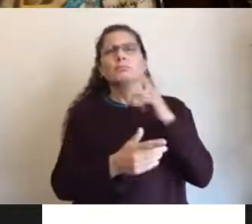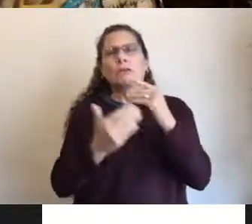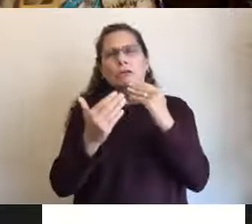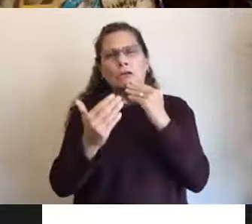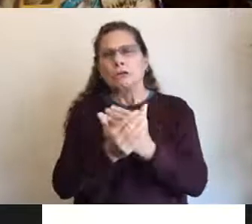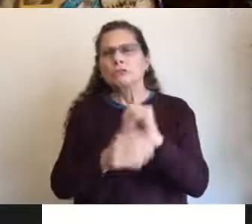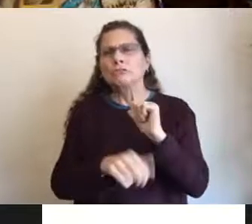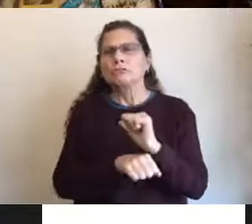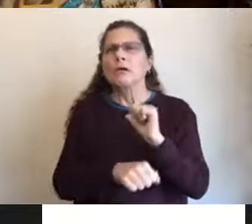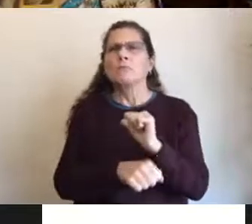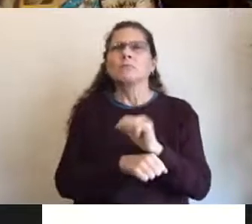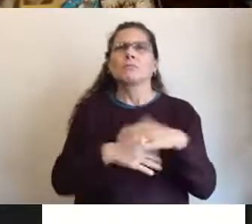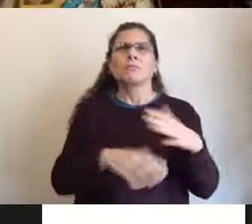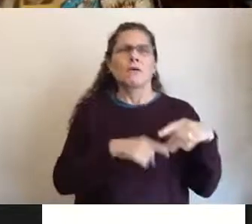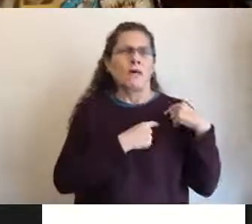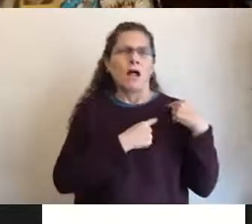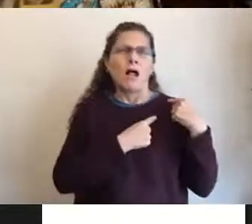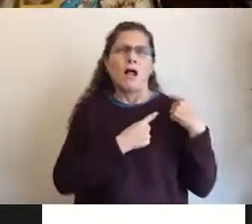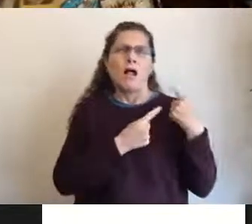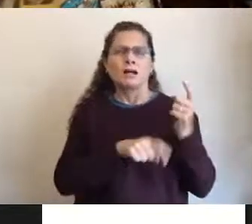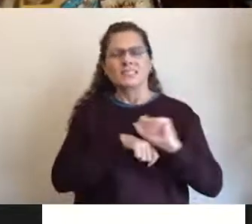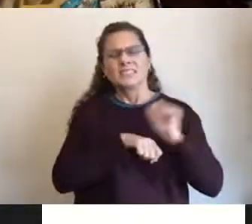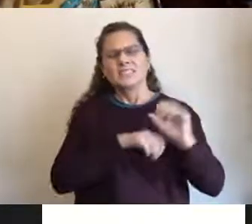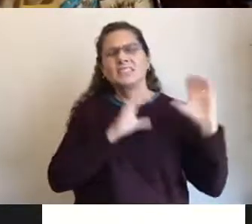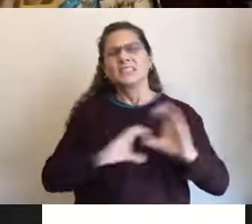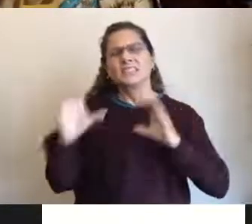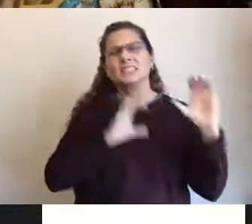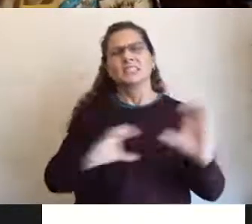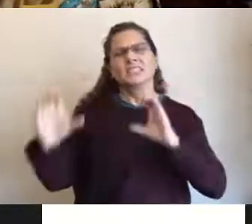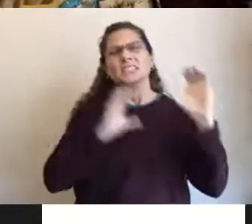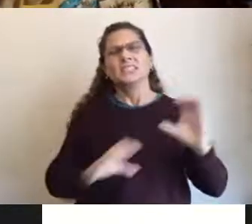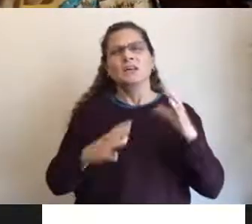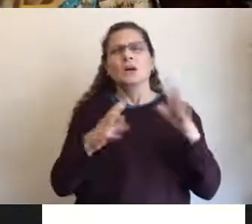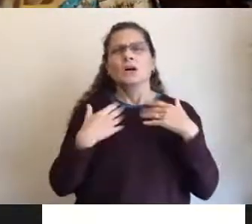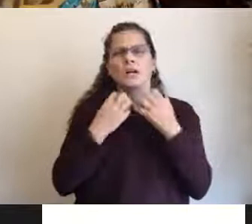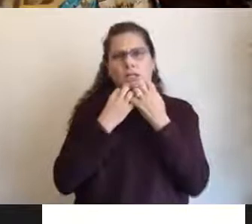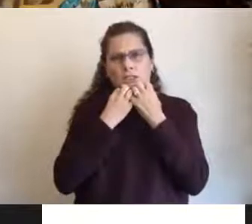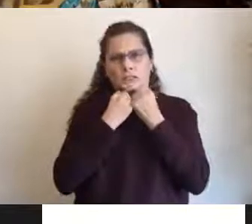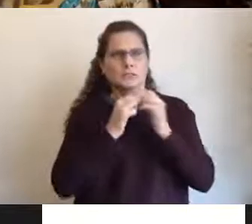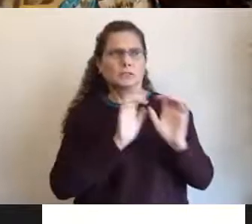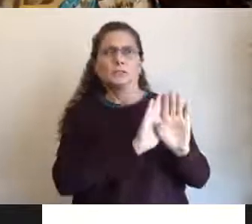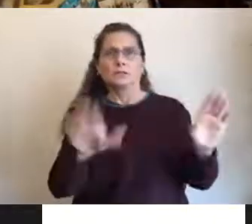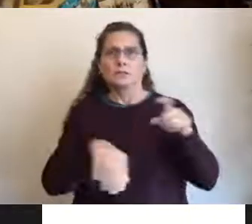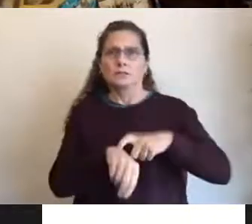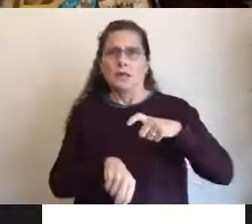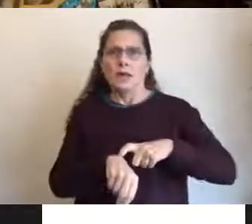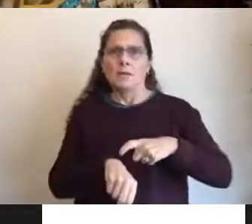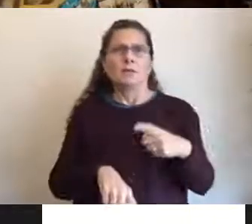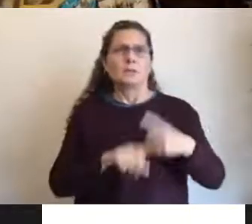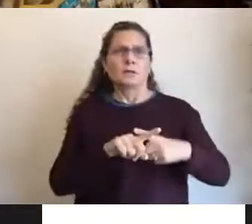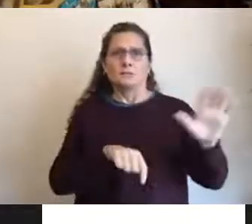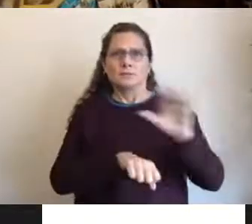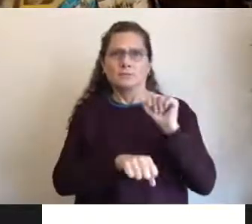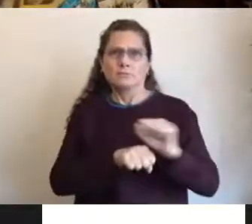early voting. So I'm grateful to everyone who worked around the clock Tuesday and deep into Wednesday morning to get our